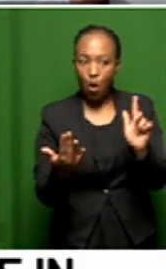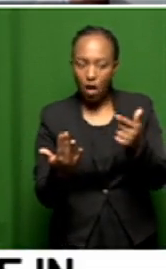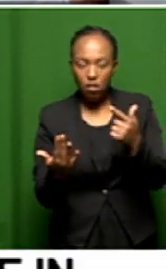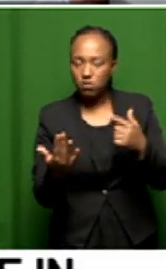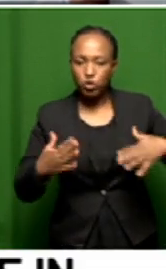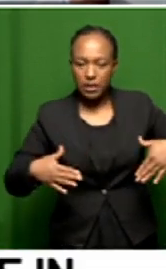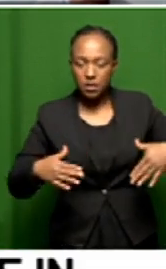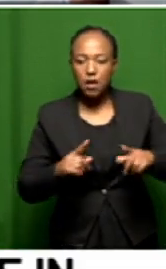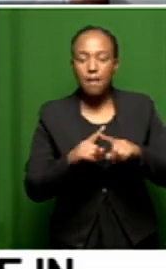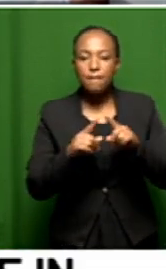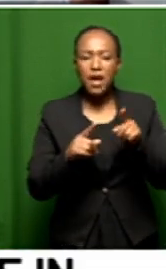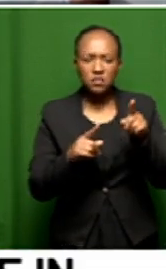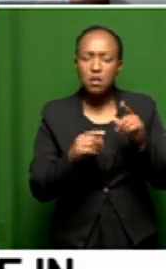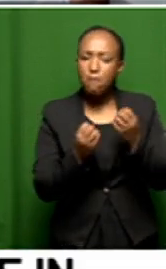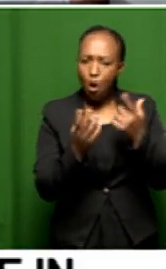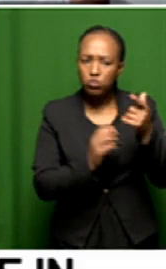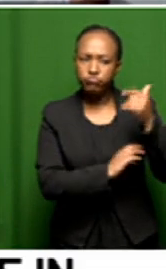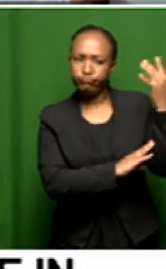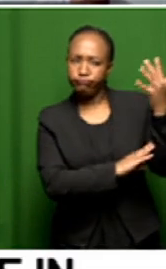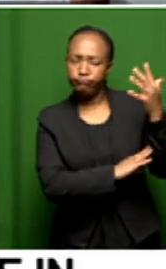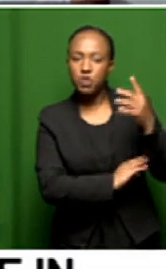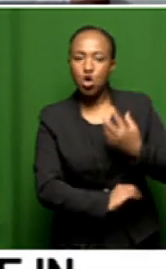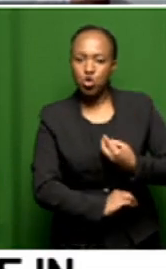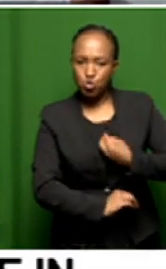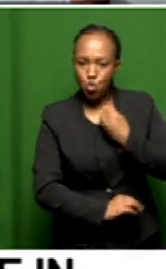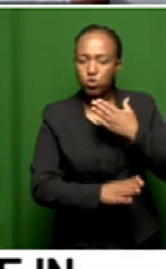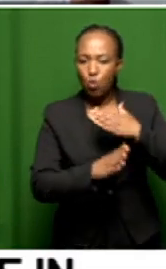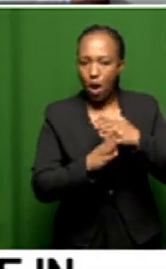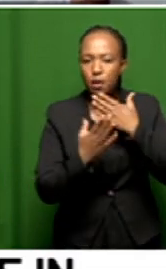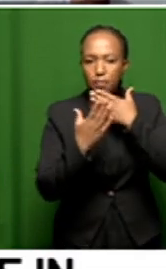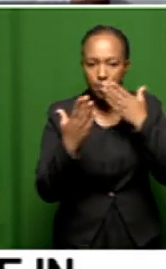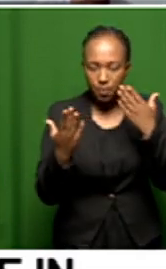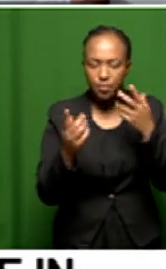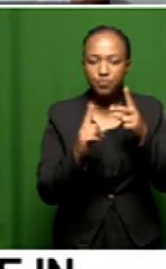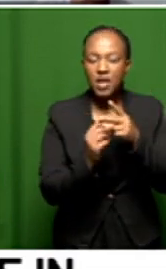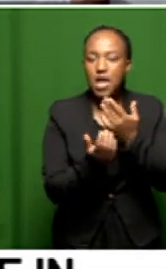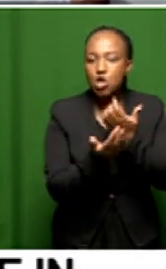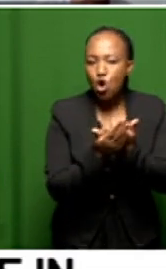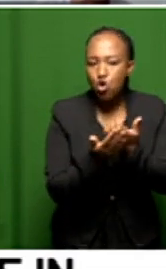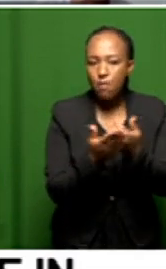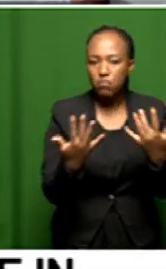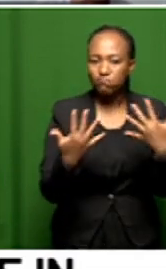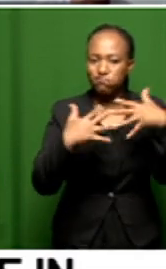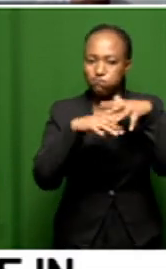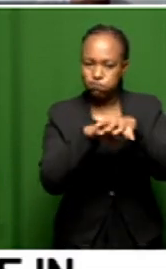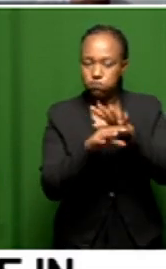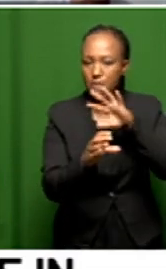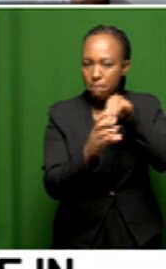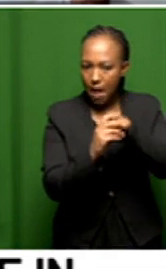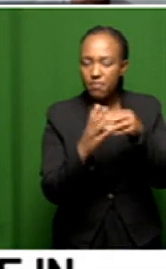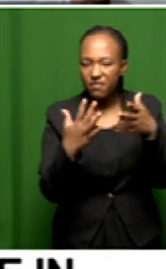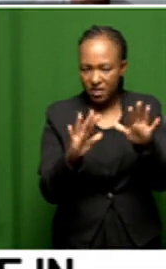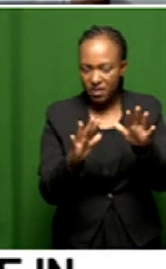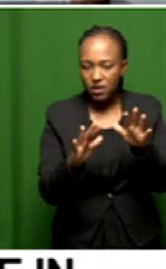speaking to youth unemployment and economic inclusion. So by that, I